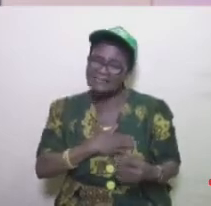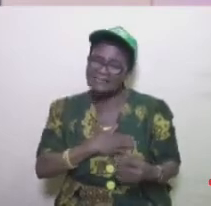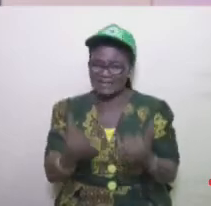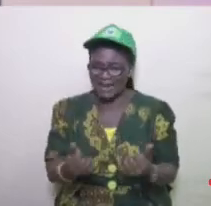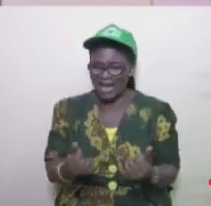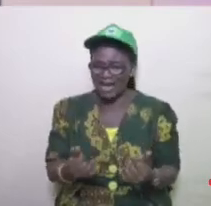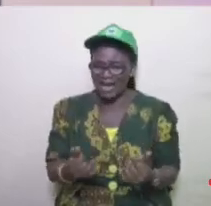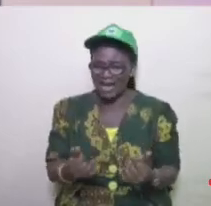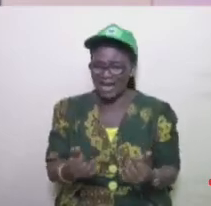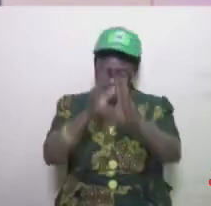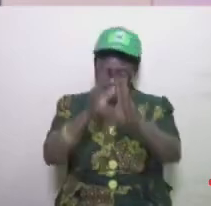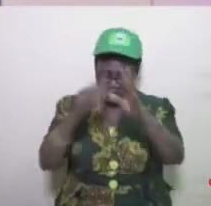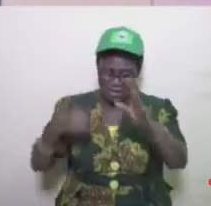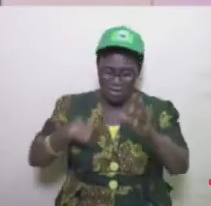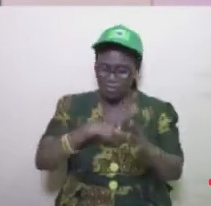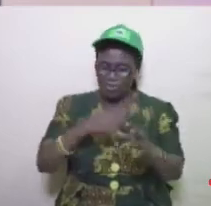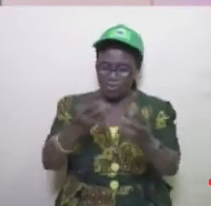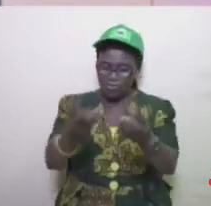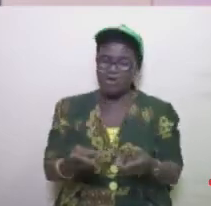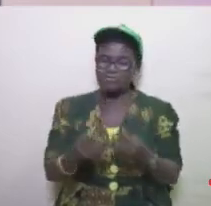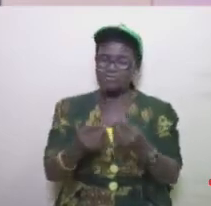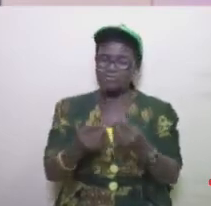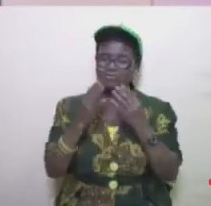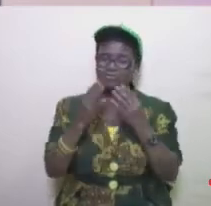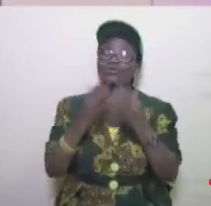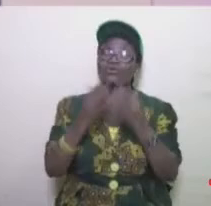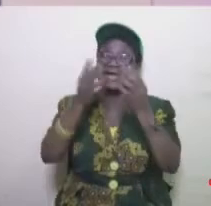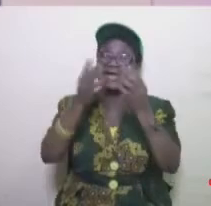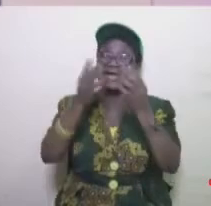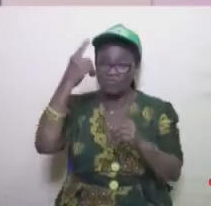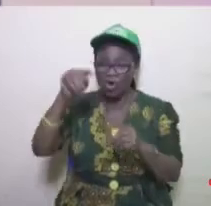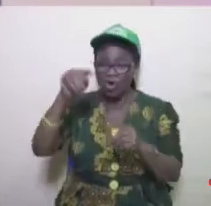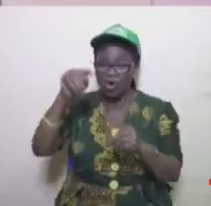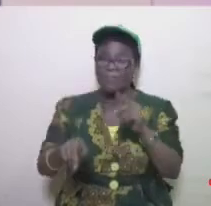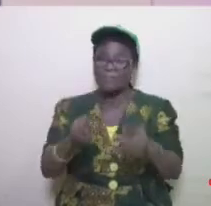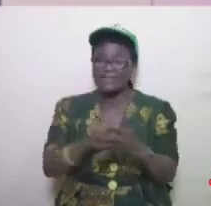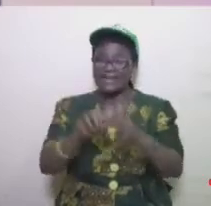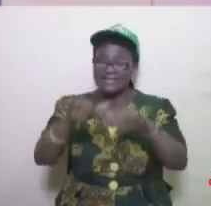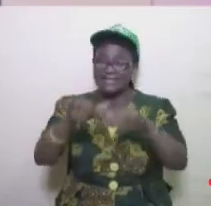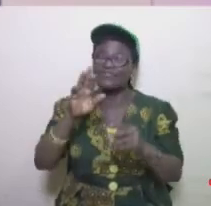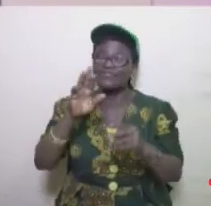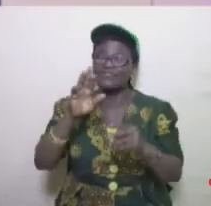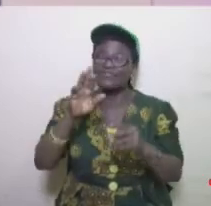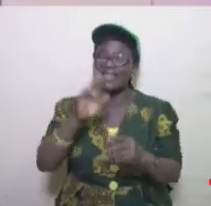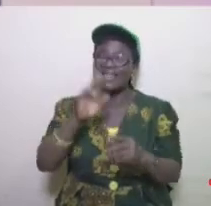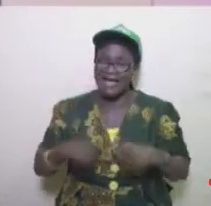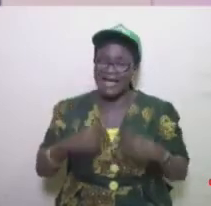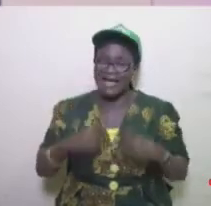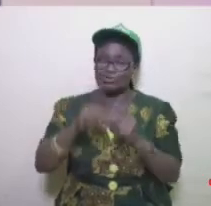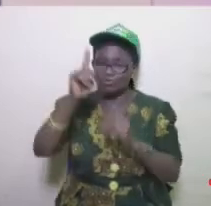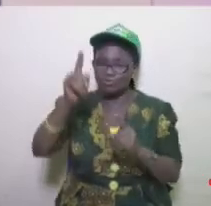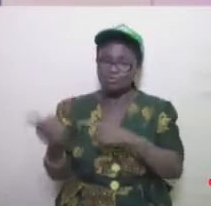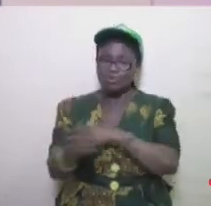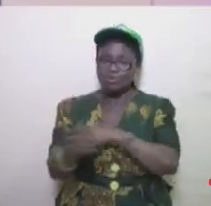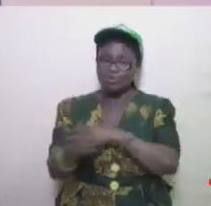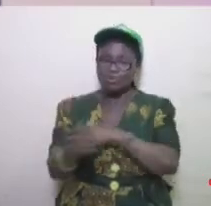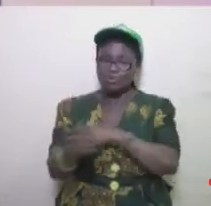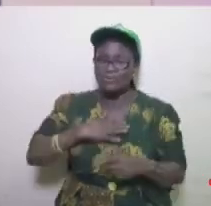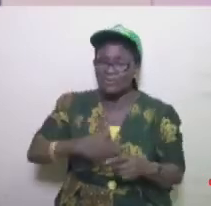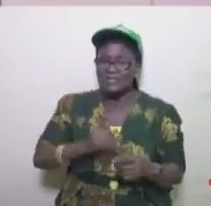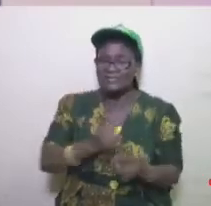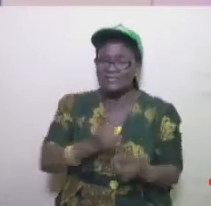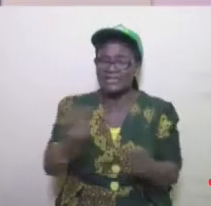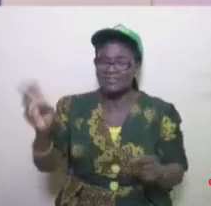we want to thank you for people who are giving their life today. We ask that your hand will reach out to them. Save them and write their name in the